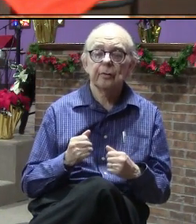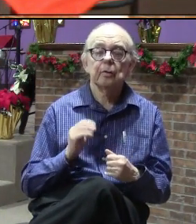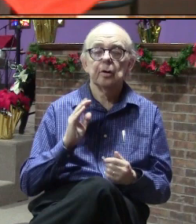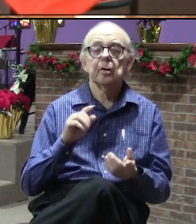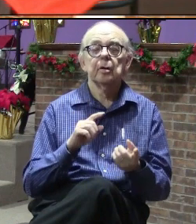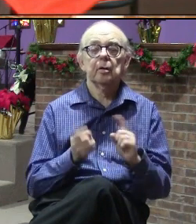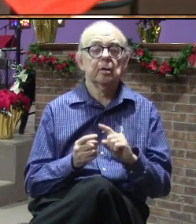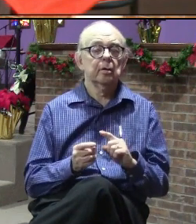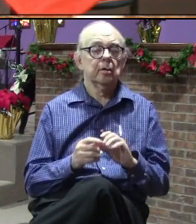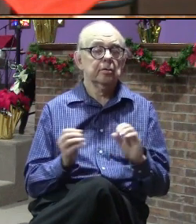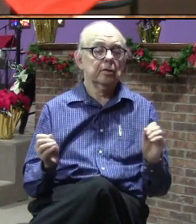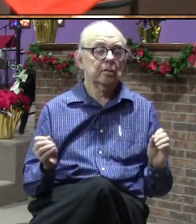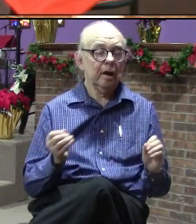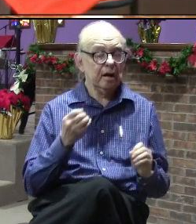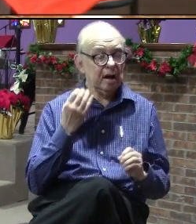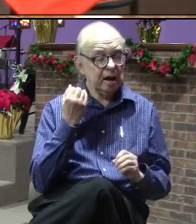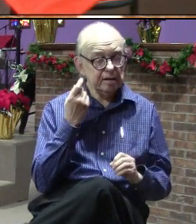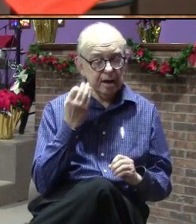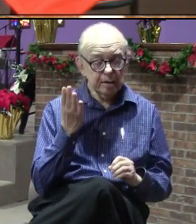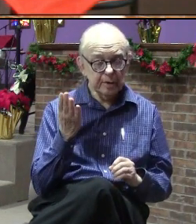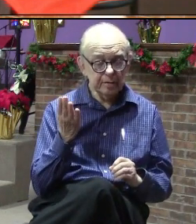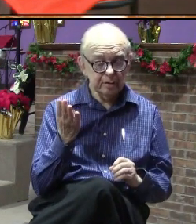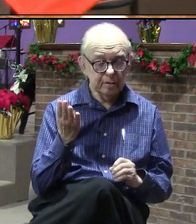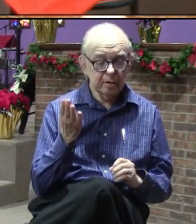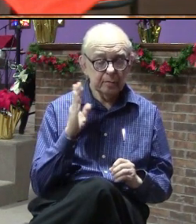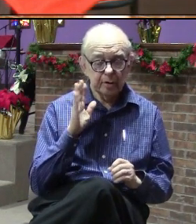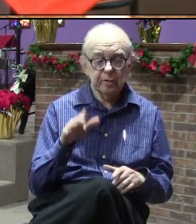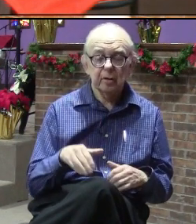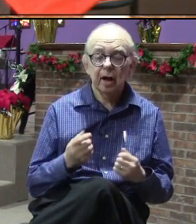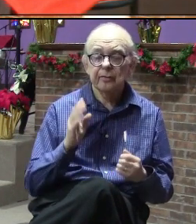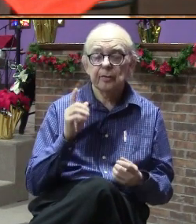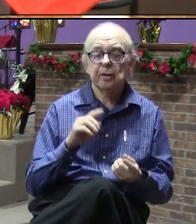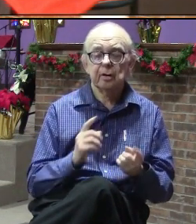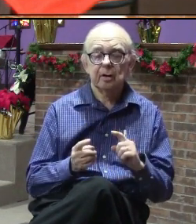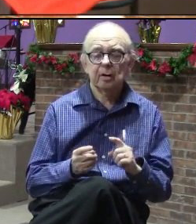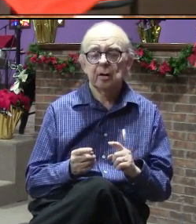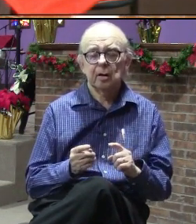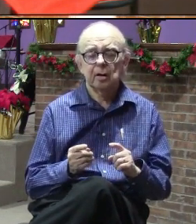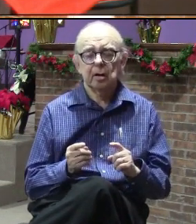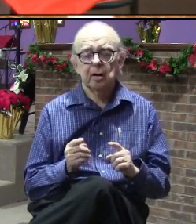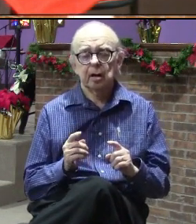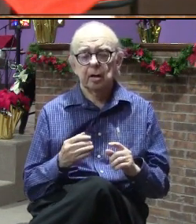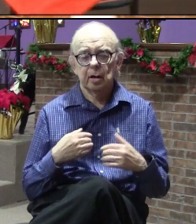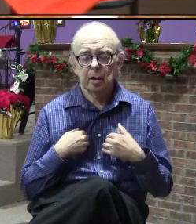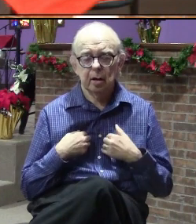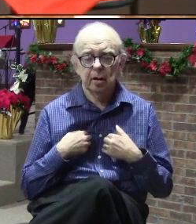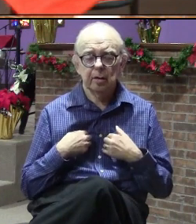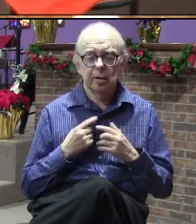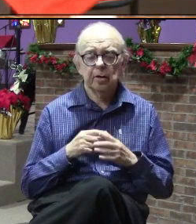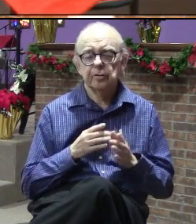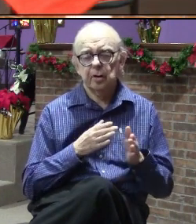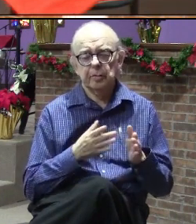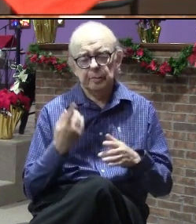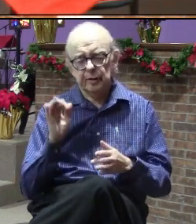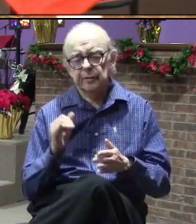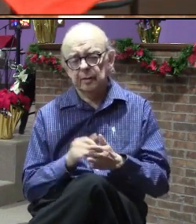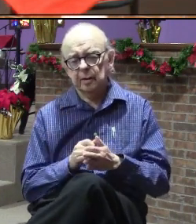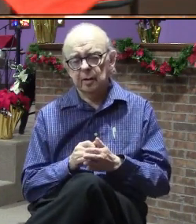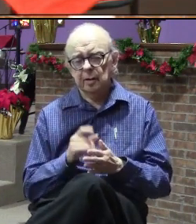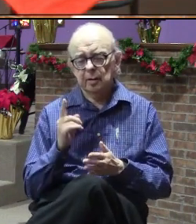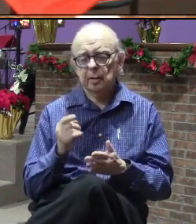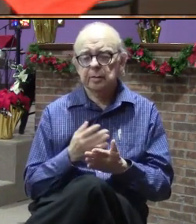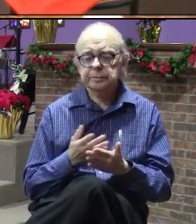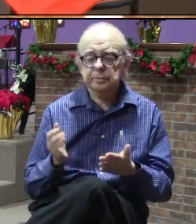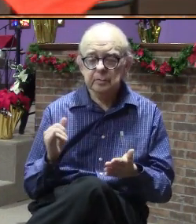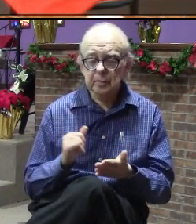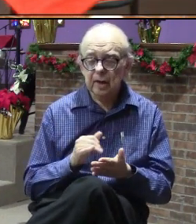had no idea how much, but it was going to change. And so you started having to prepare for that. One of the things